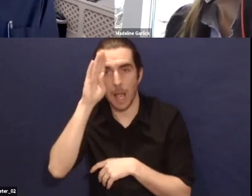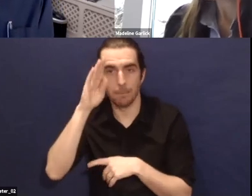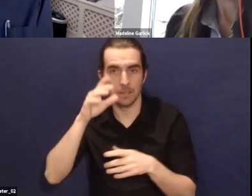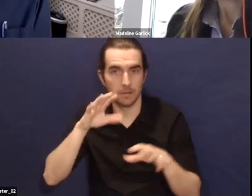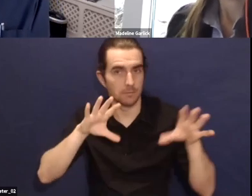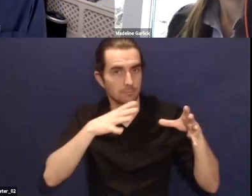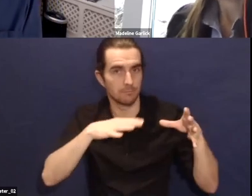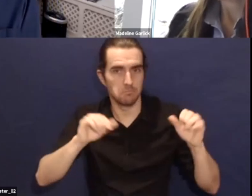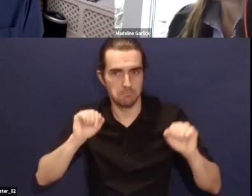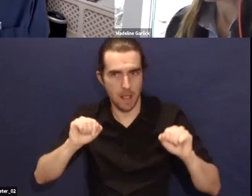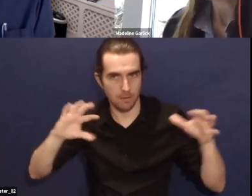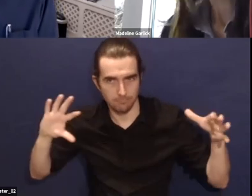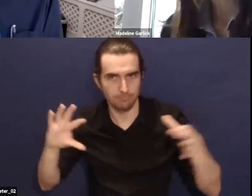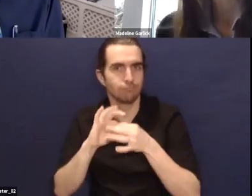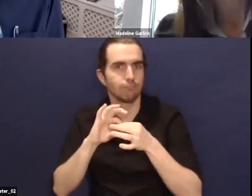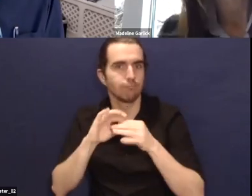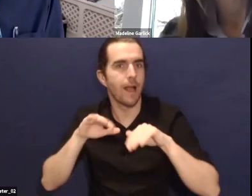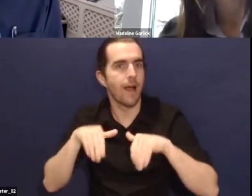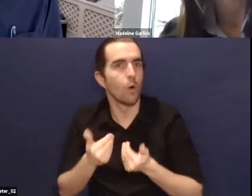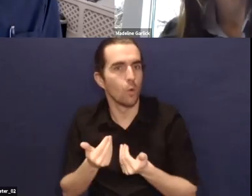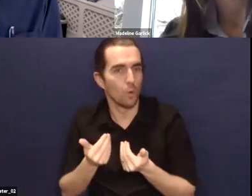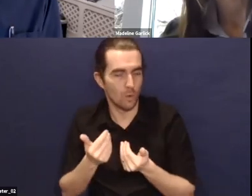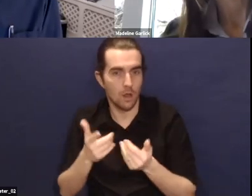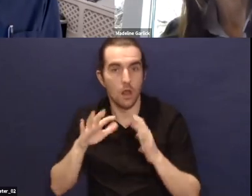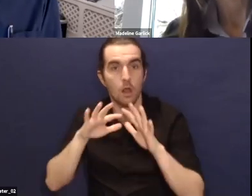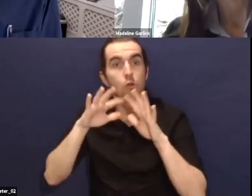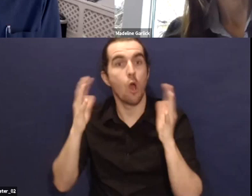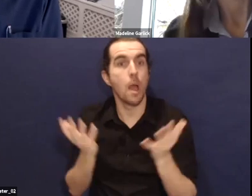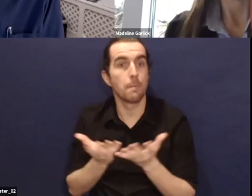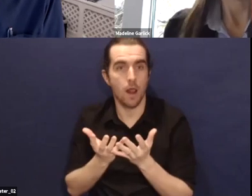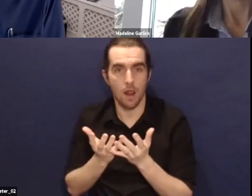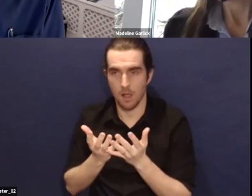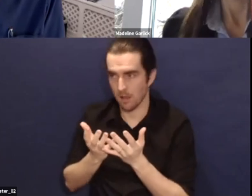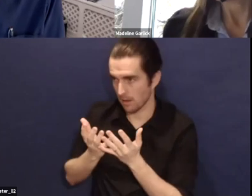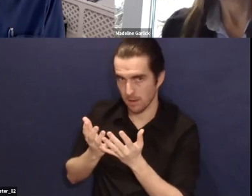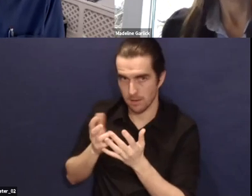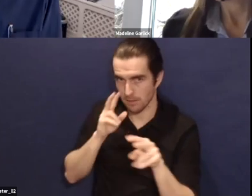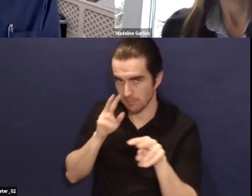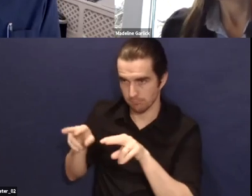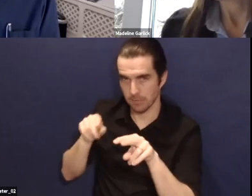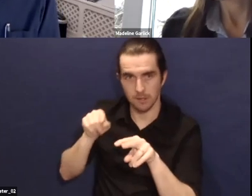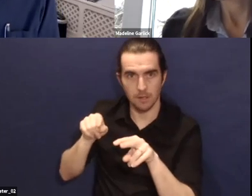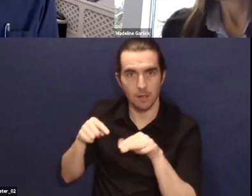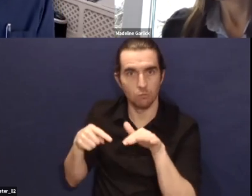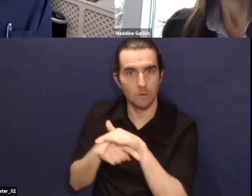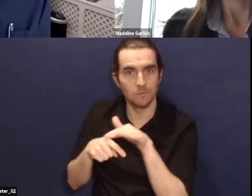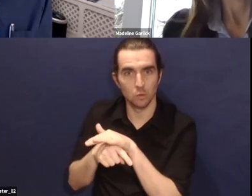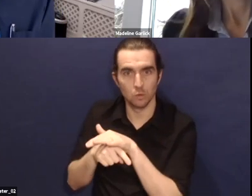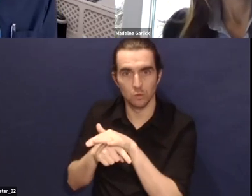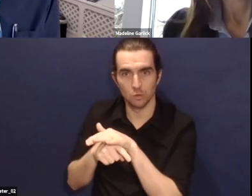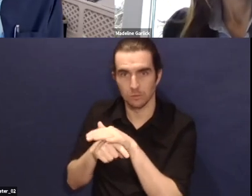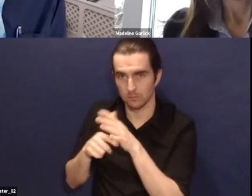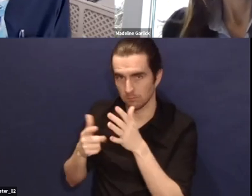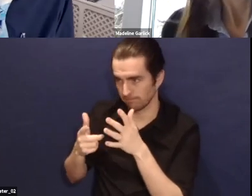compact on refugees, but obviously it also includes host communities. And host communities quite often